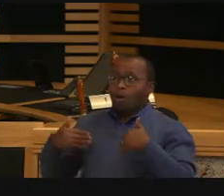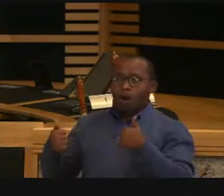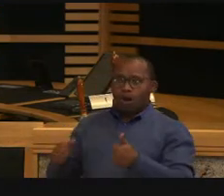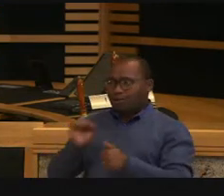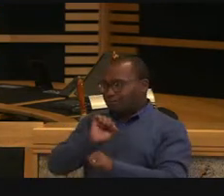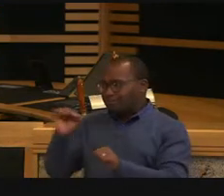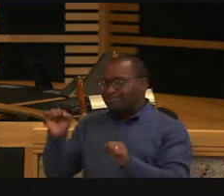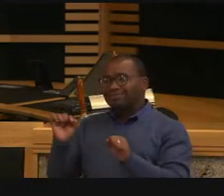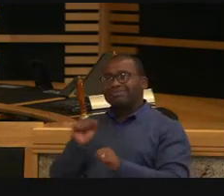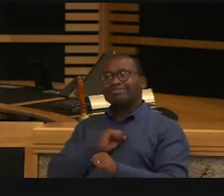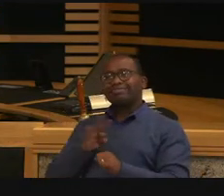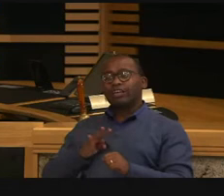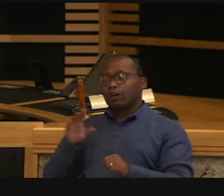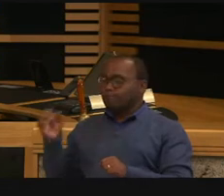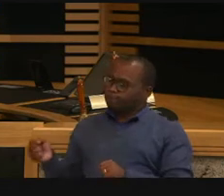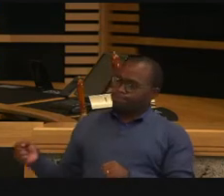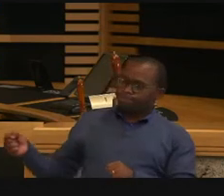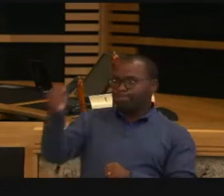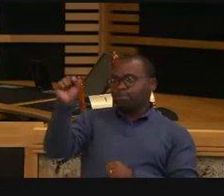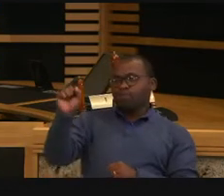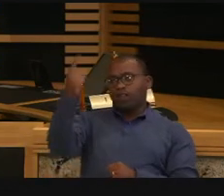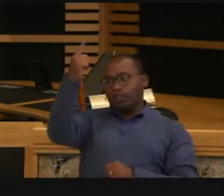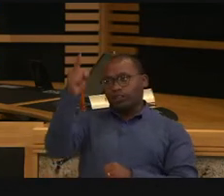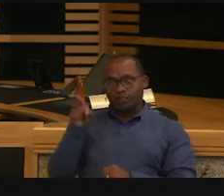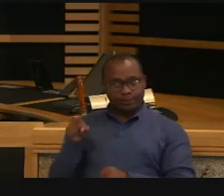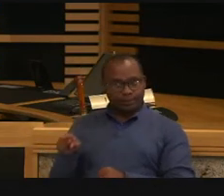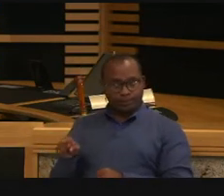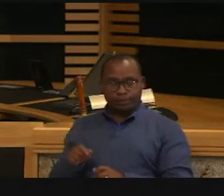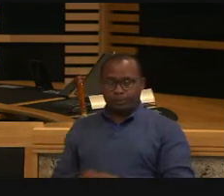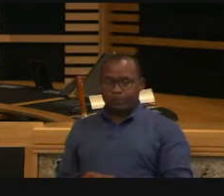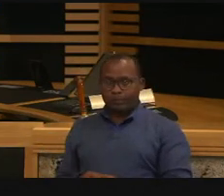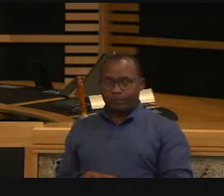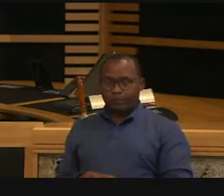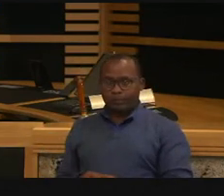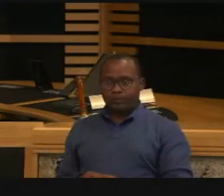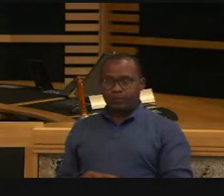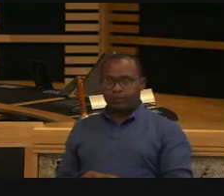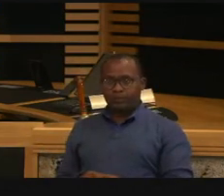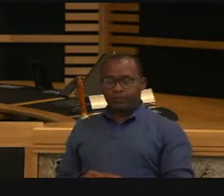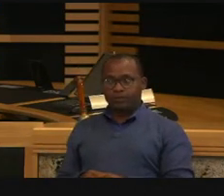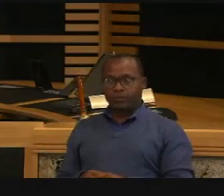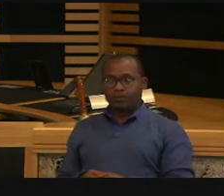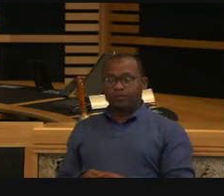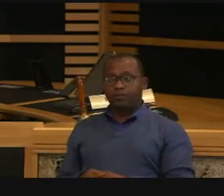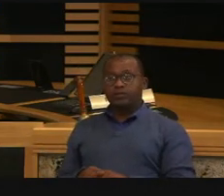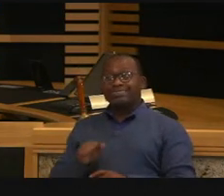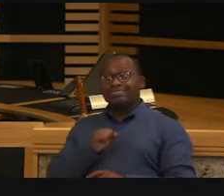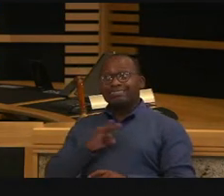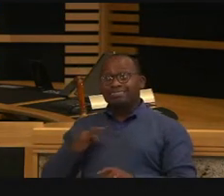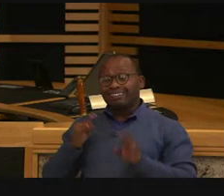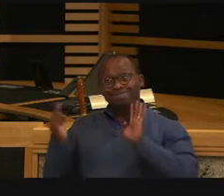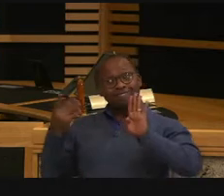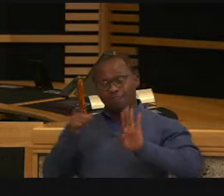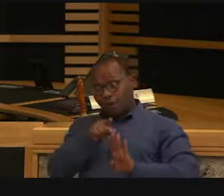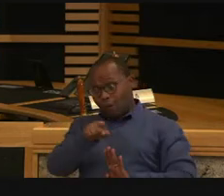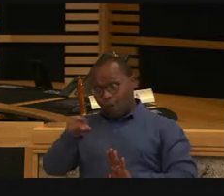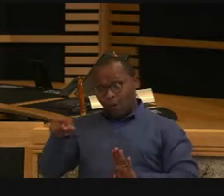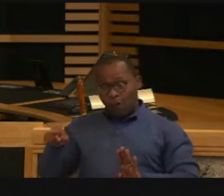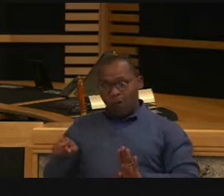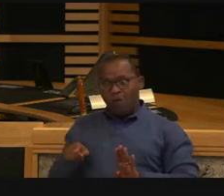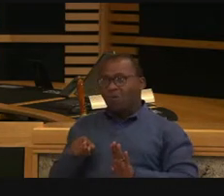officials first. Traffic law enforcement officials are the face of government. The